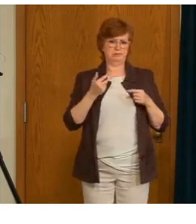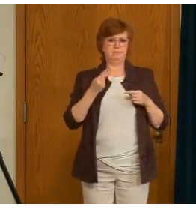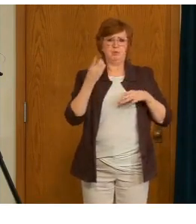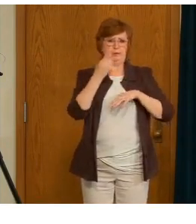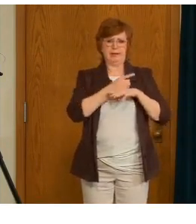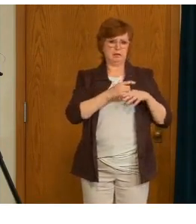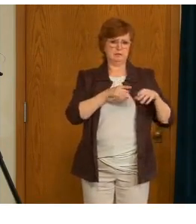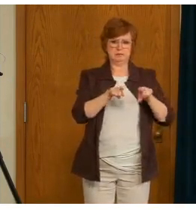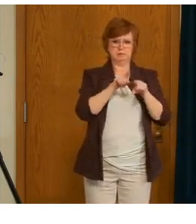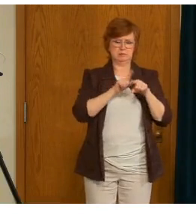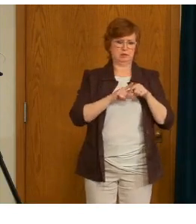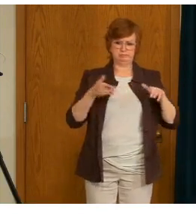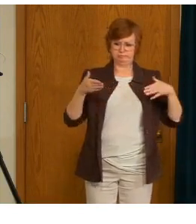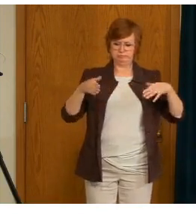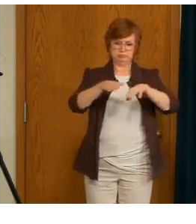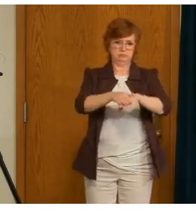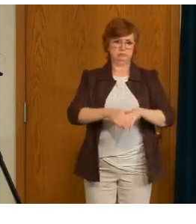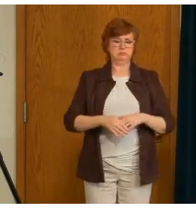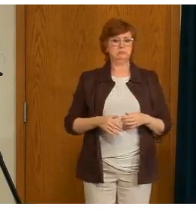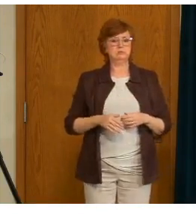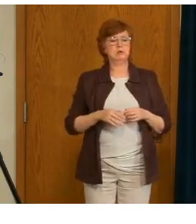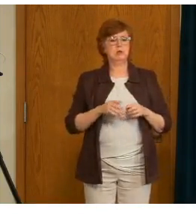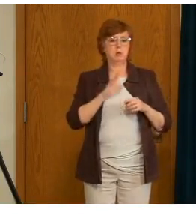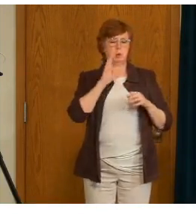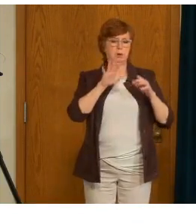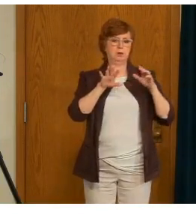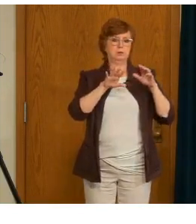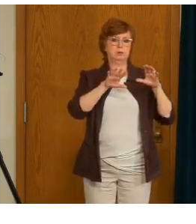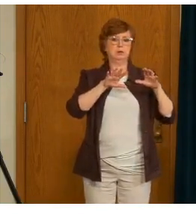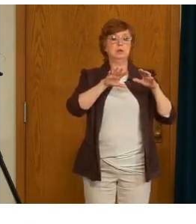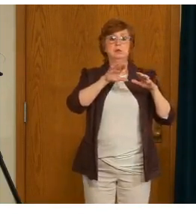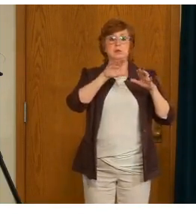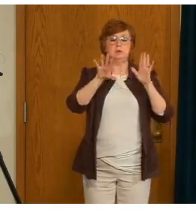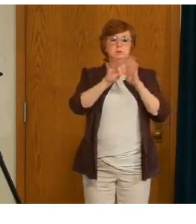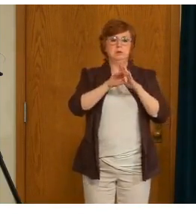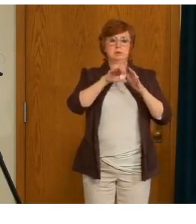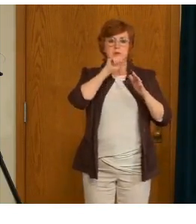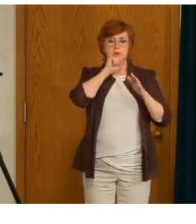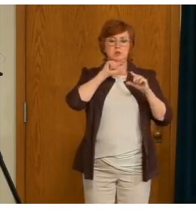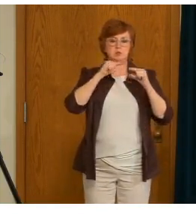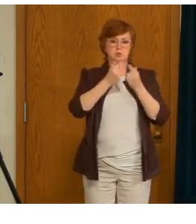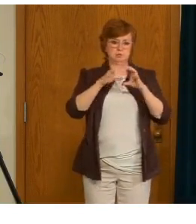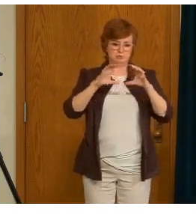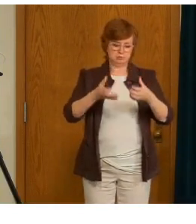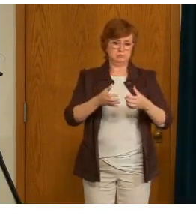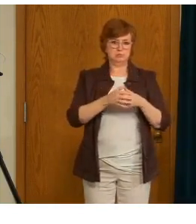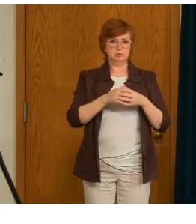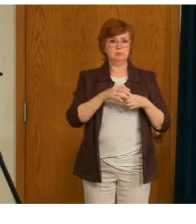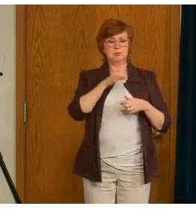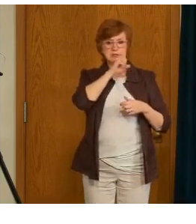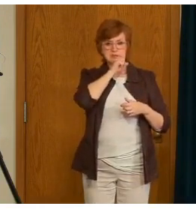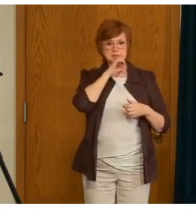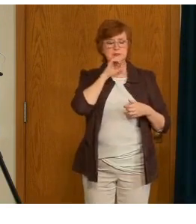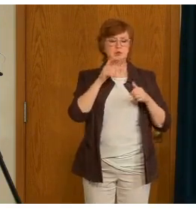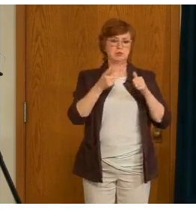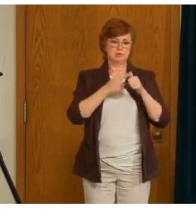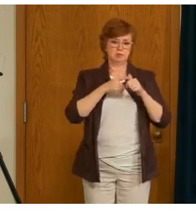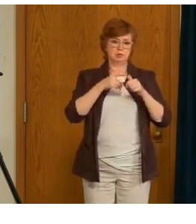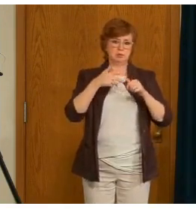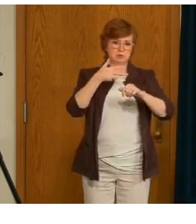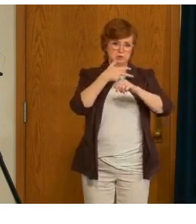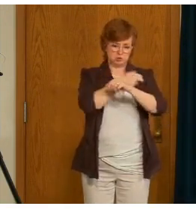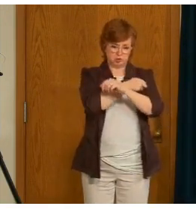most important priority. And I'm sure the pharmacies and all the booking systems will be doing that. And we'll make sure that the seniors have their first shot at getting